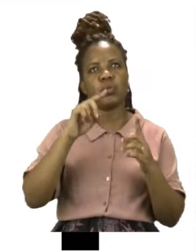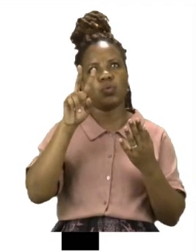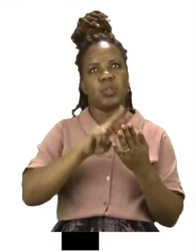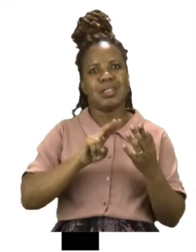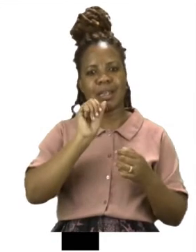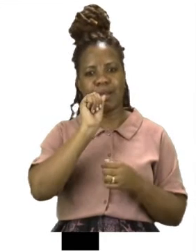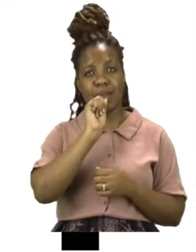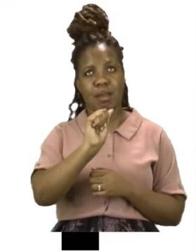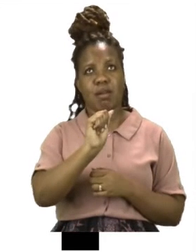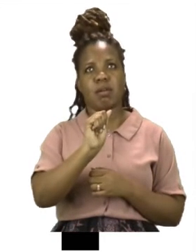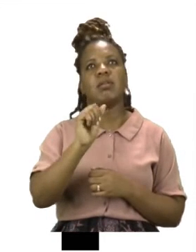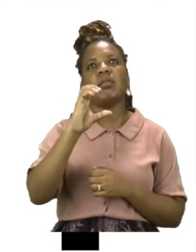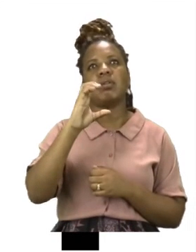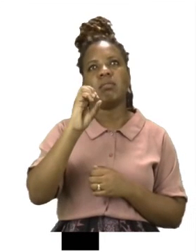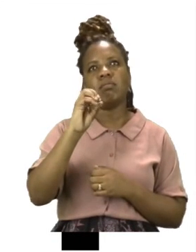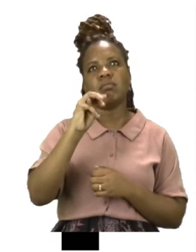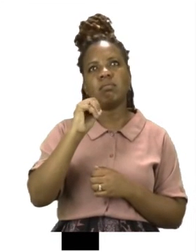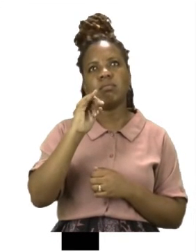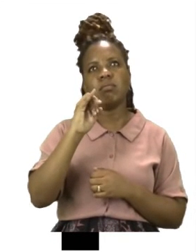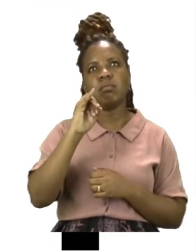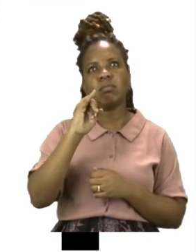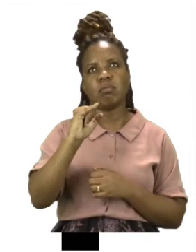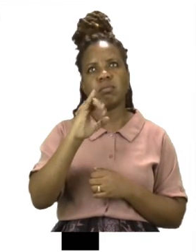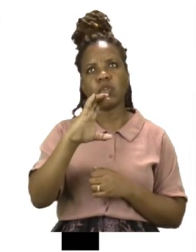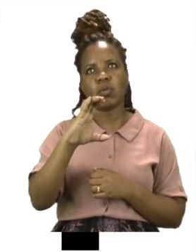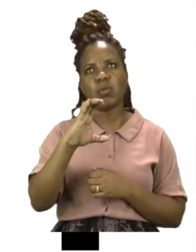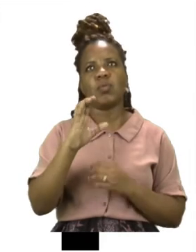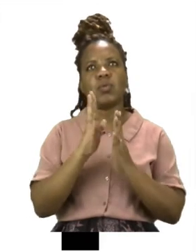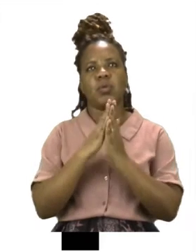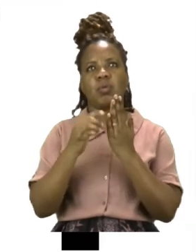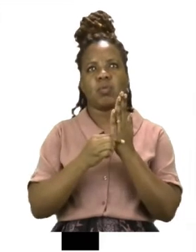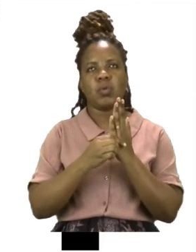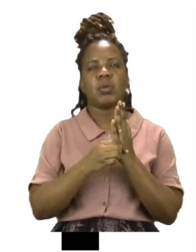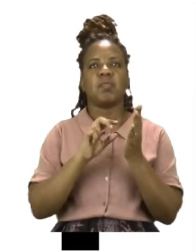So please circle the a for A.